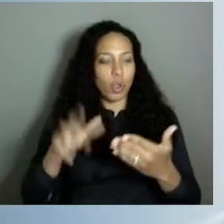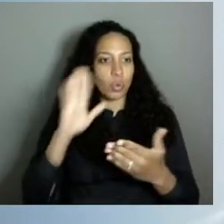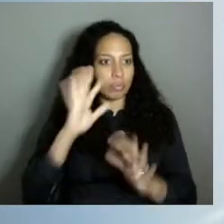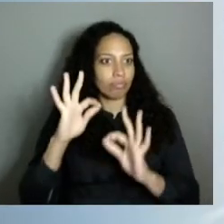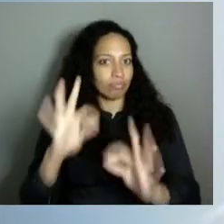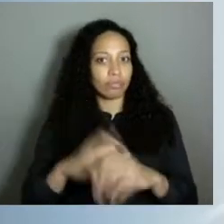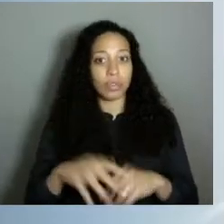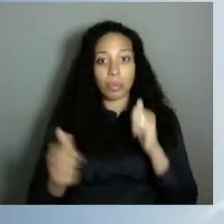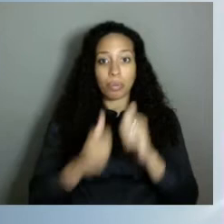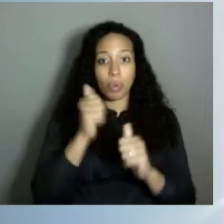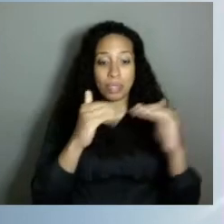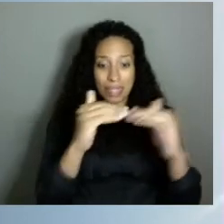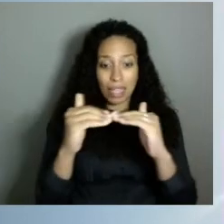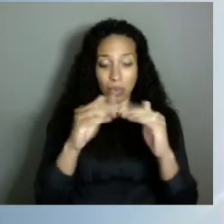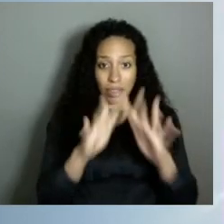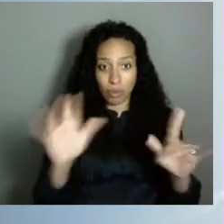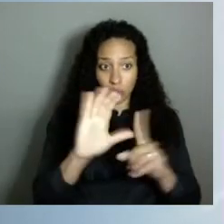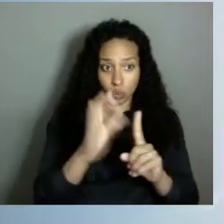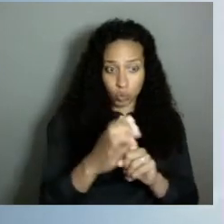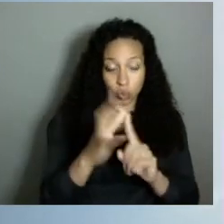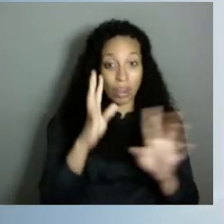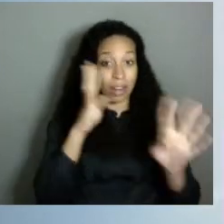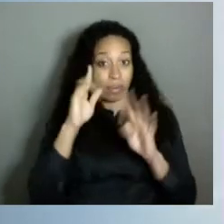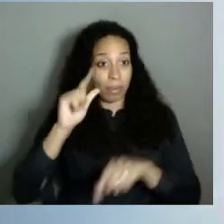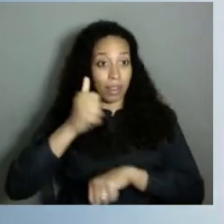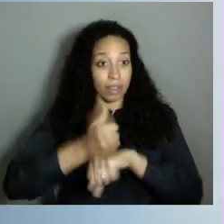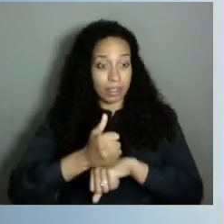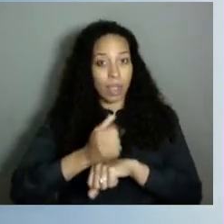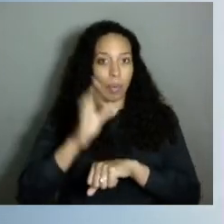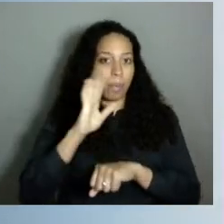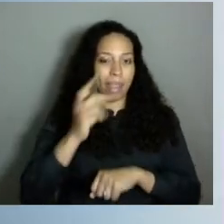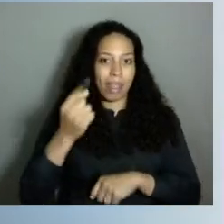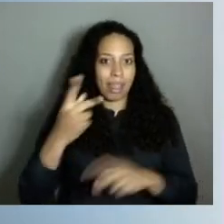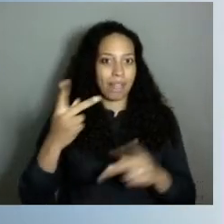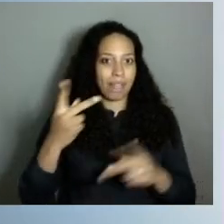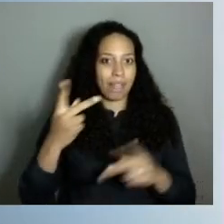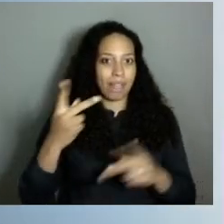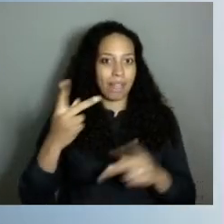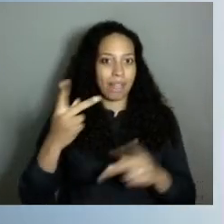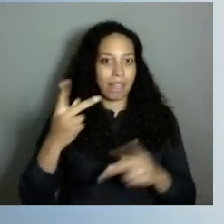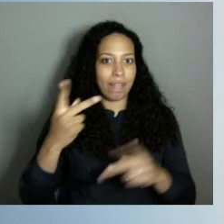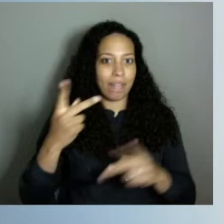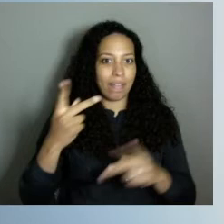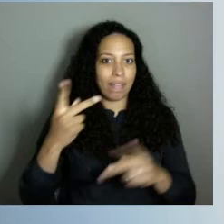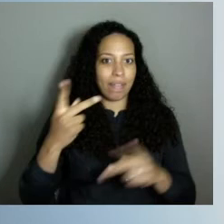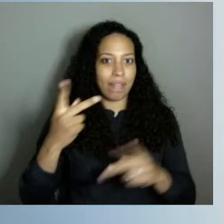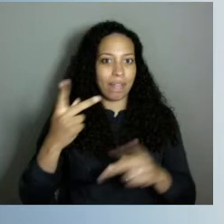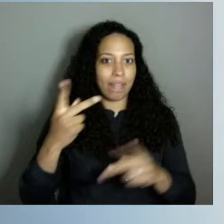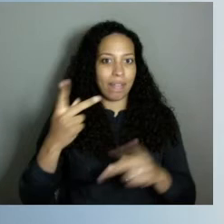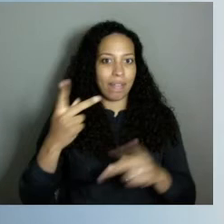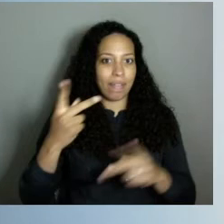diverse cultures, an innovation mindset is 11 times greater than less inclusive workplaces. In Accenture's